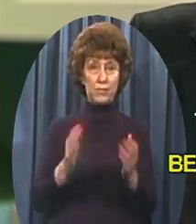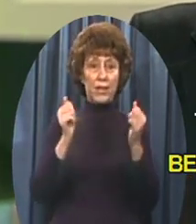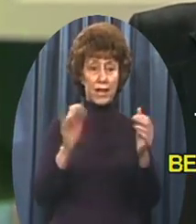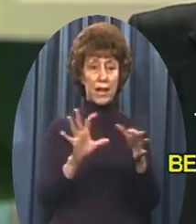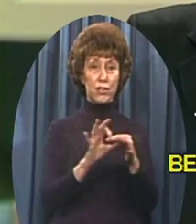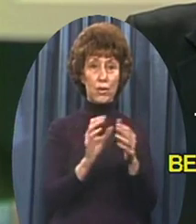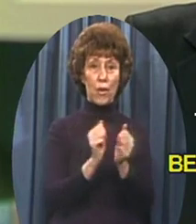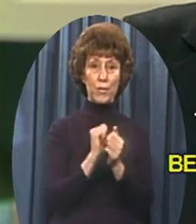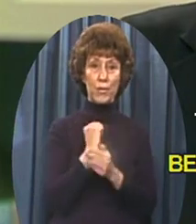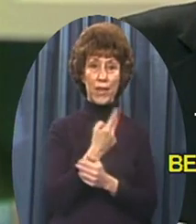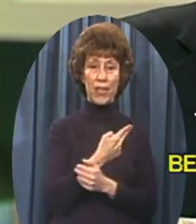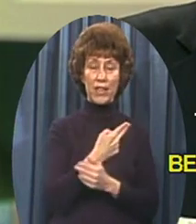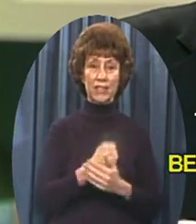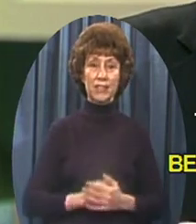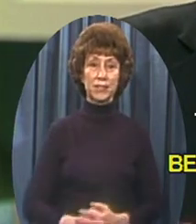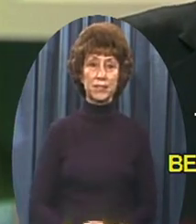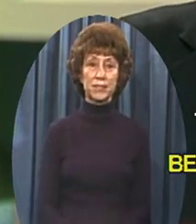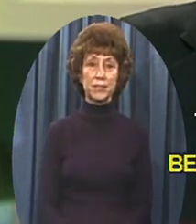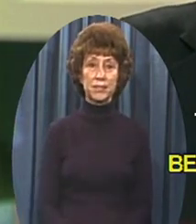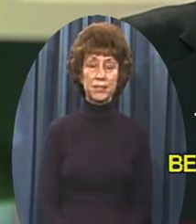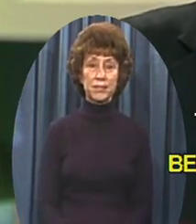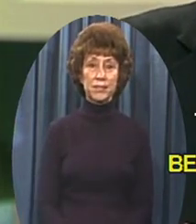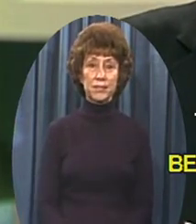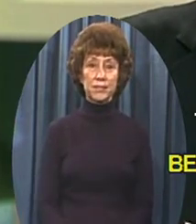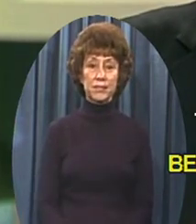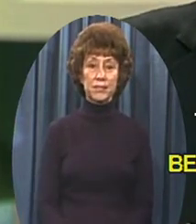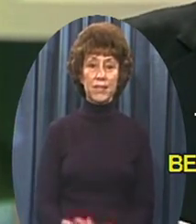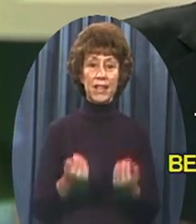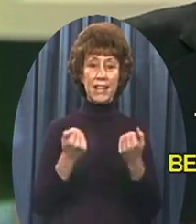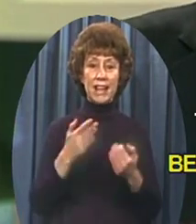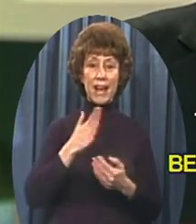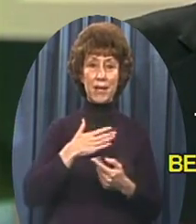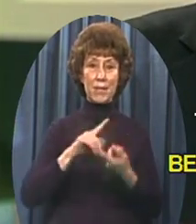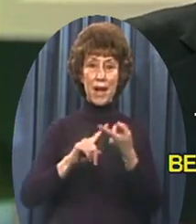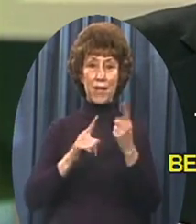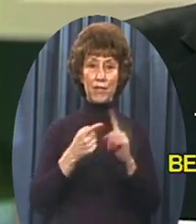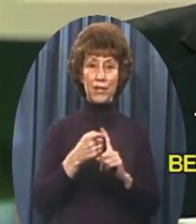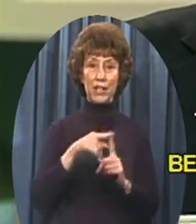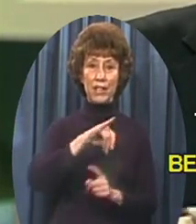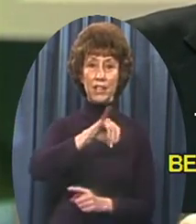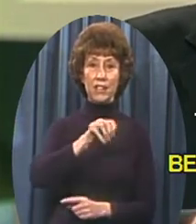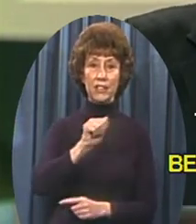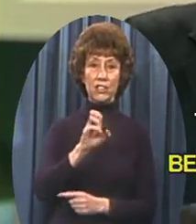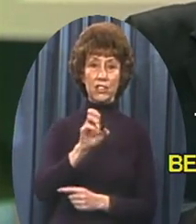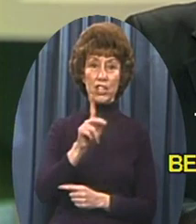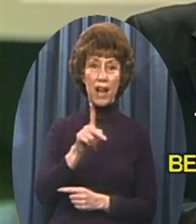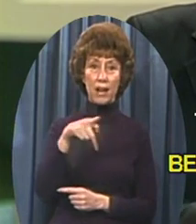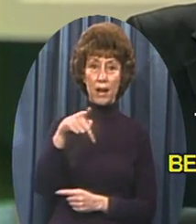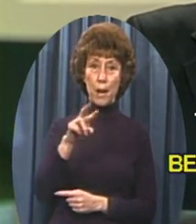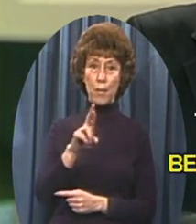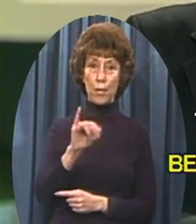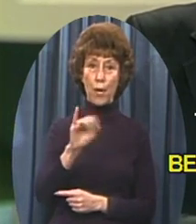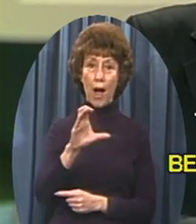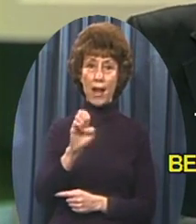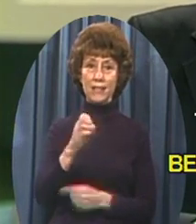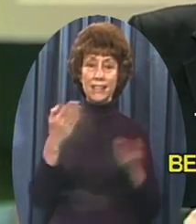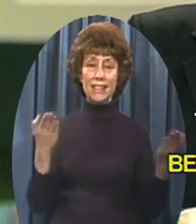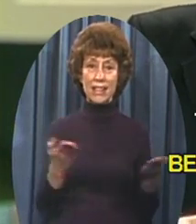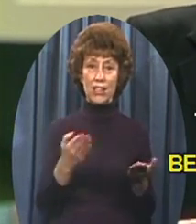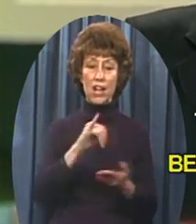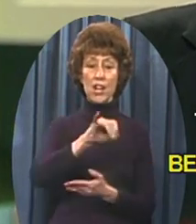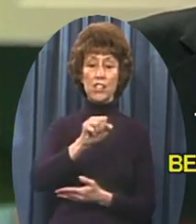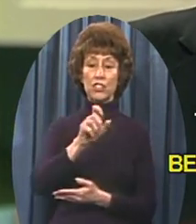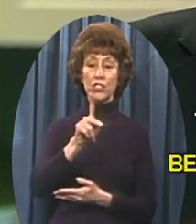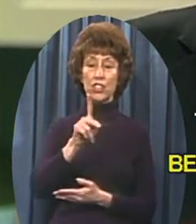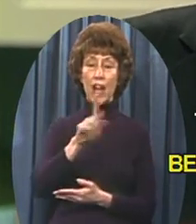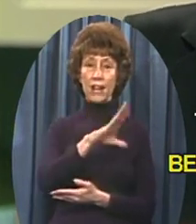many of you will. Right now, my friend Jack Price is here. Jack and I have been friends for many